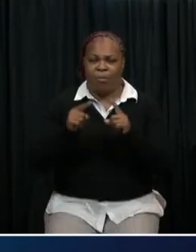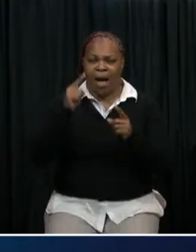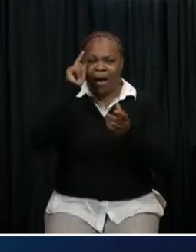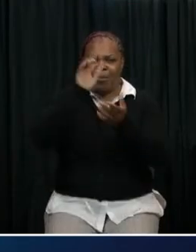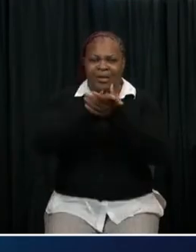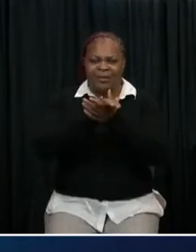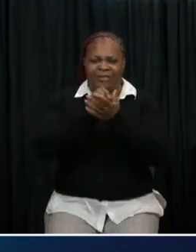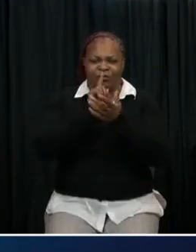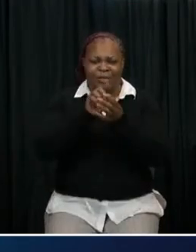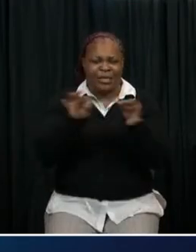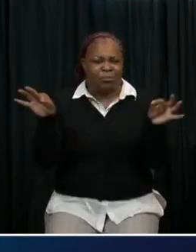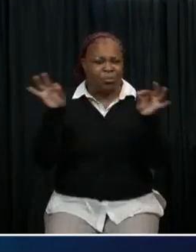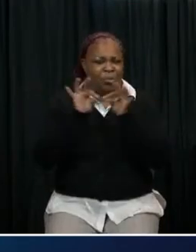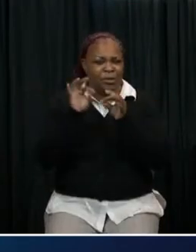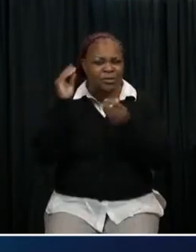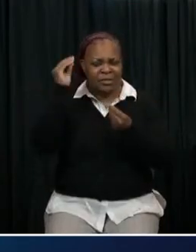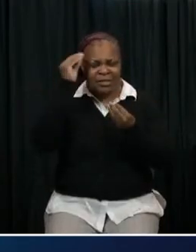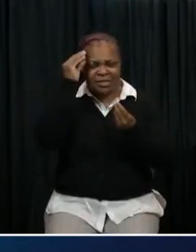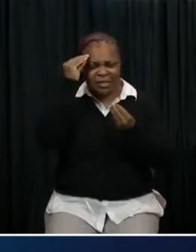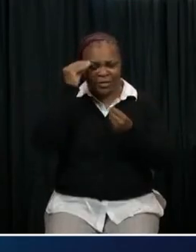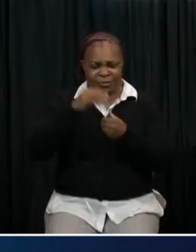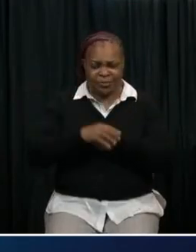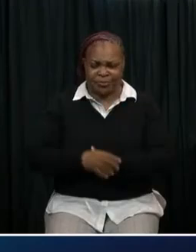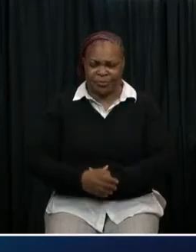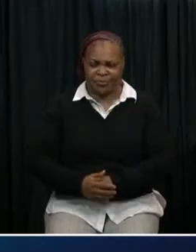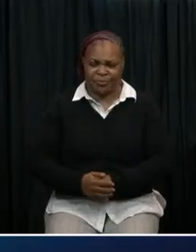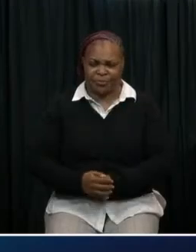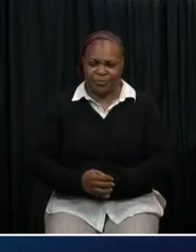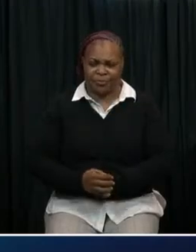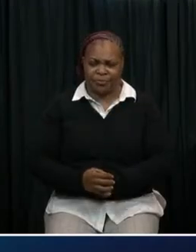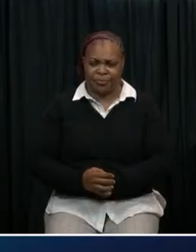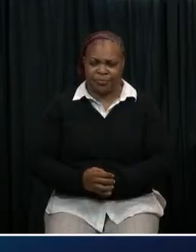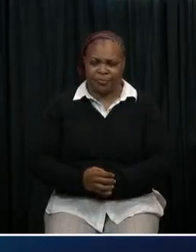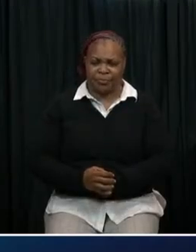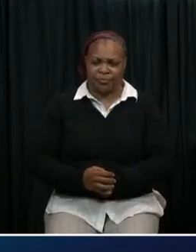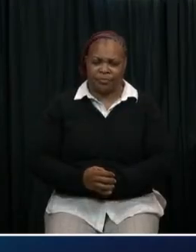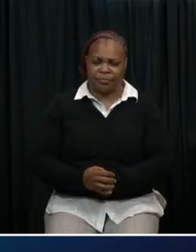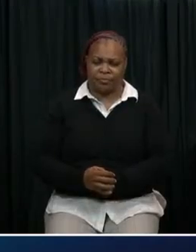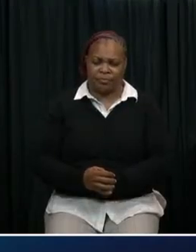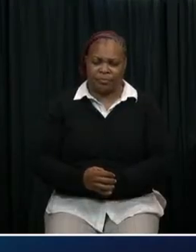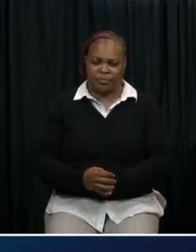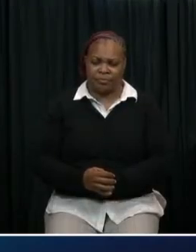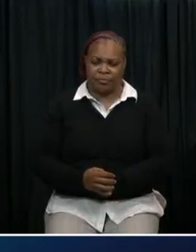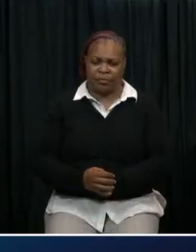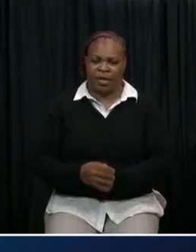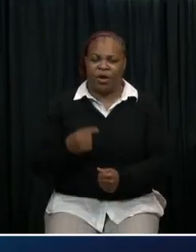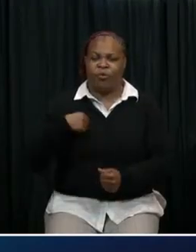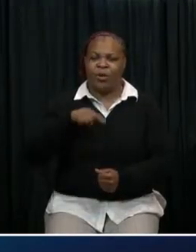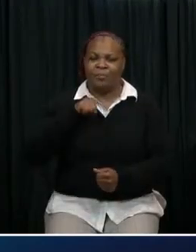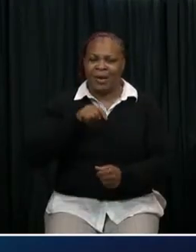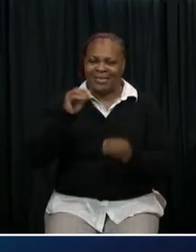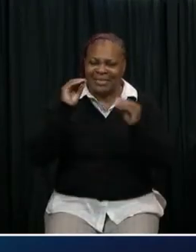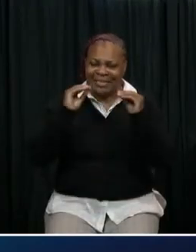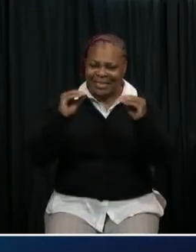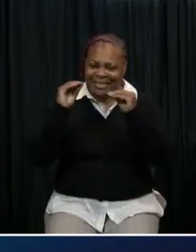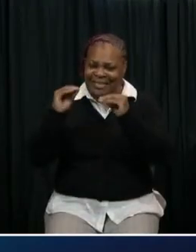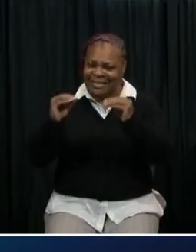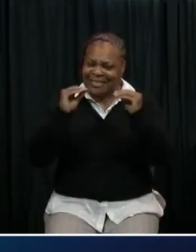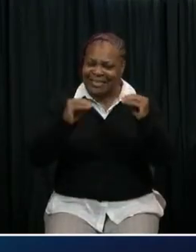also important to consider que tenemos que educar a la iglesia en torno a este tema. that we must educate our